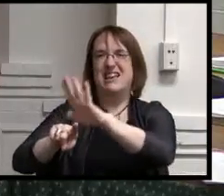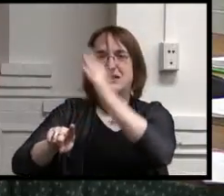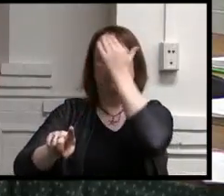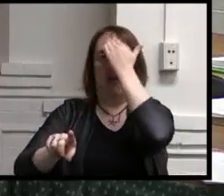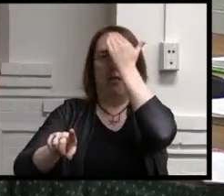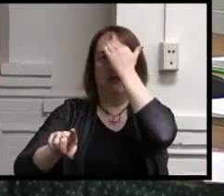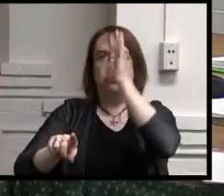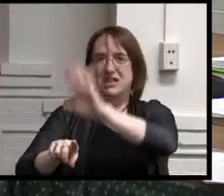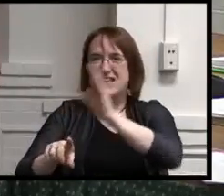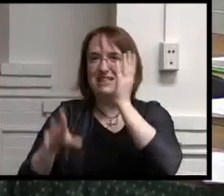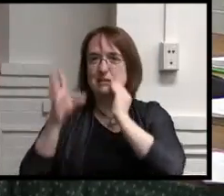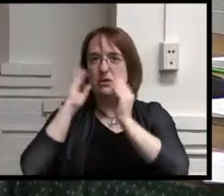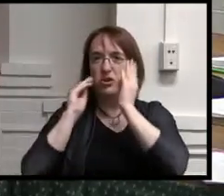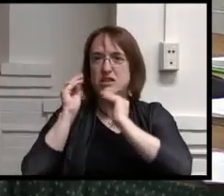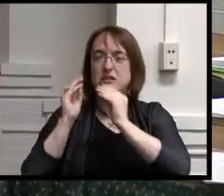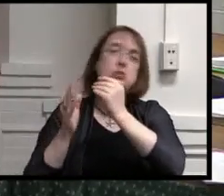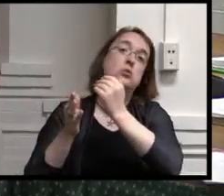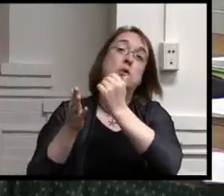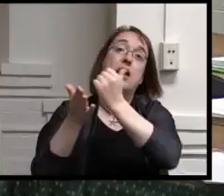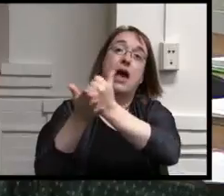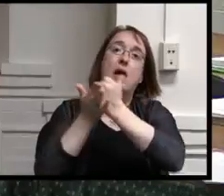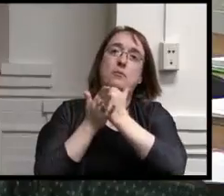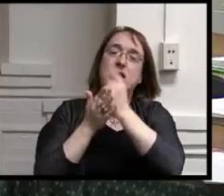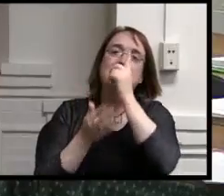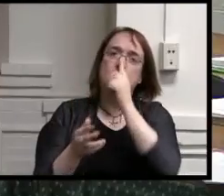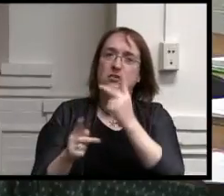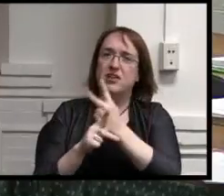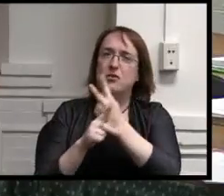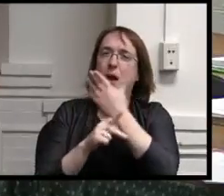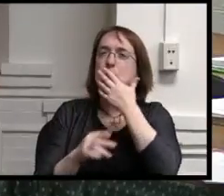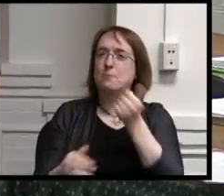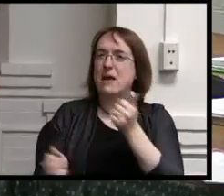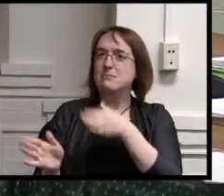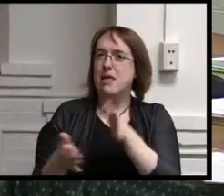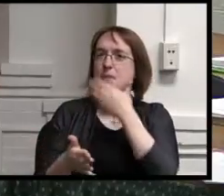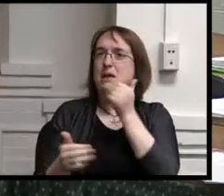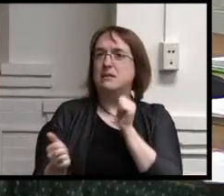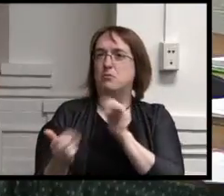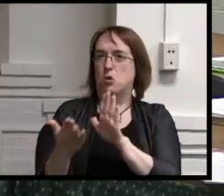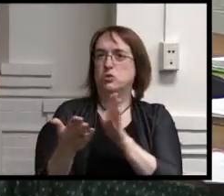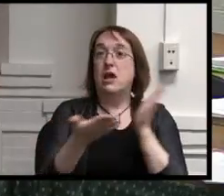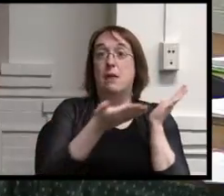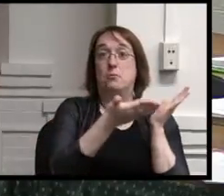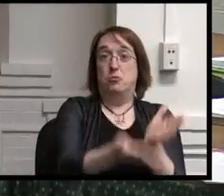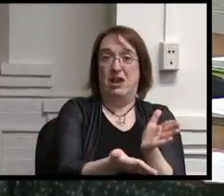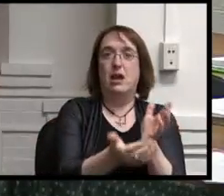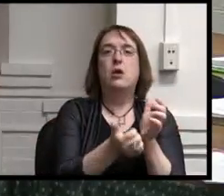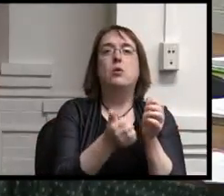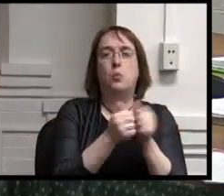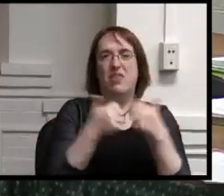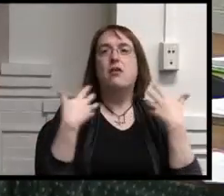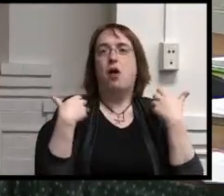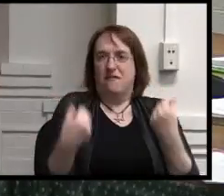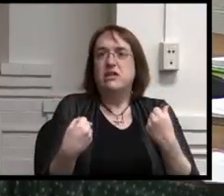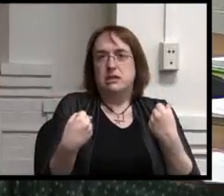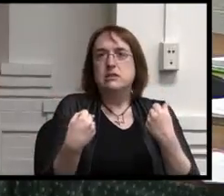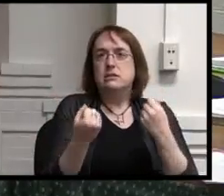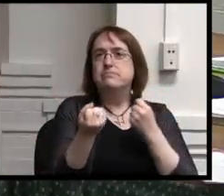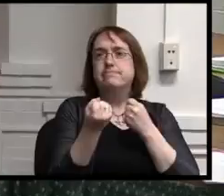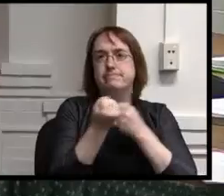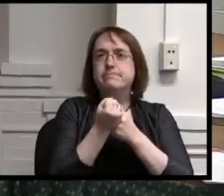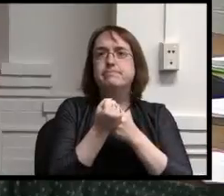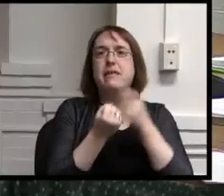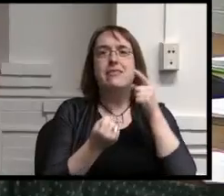Matthew to assist us in the vetting of this plan and bring it before you with a high level of confidence that it is